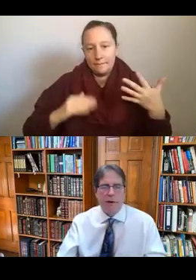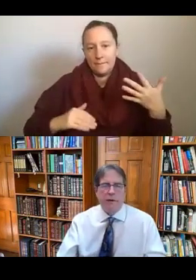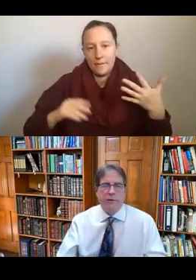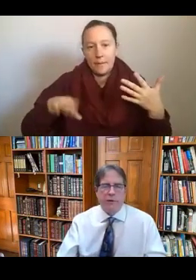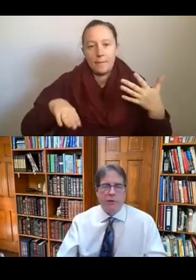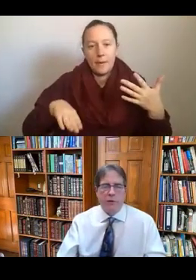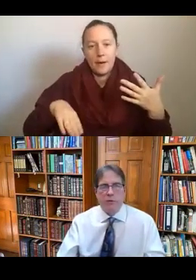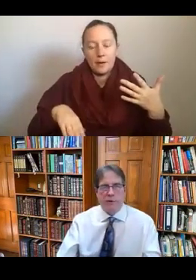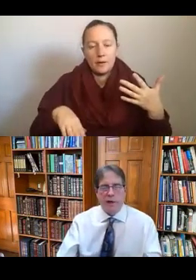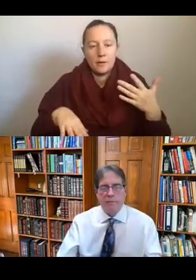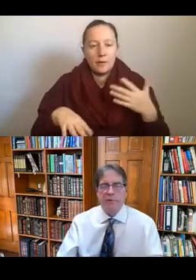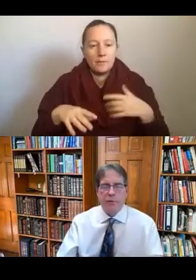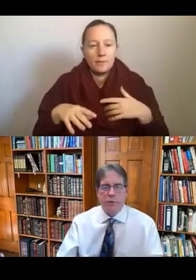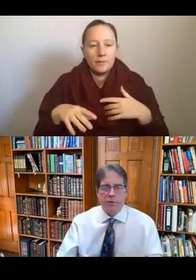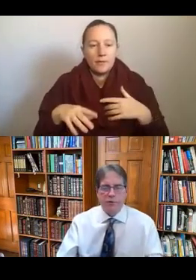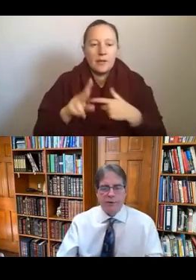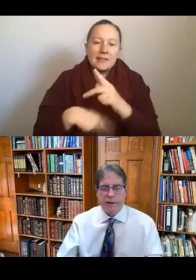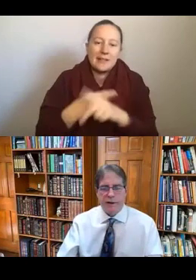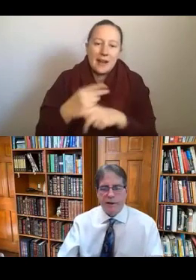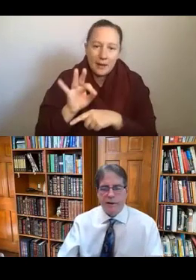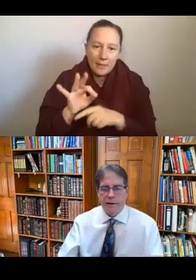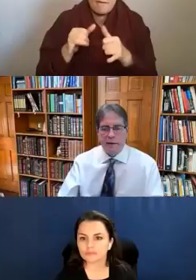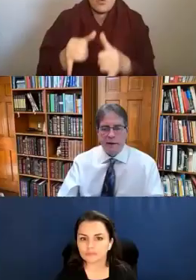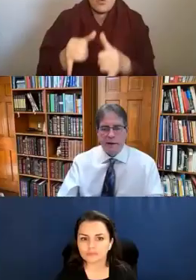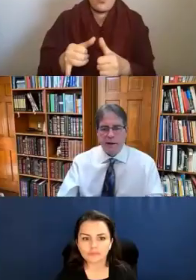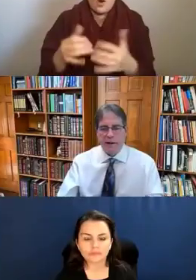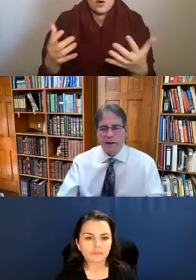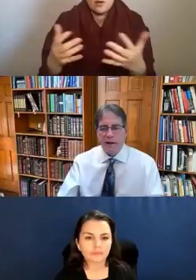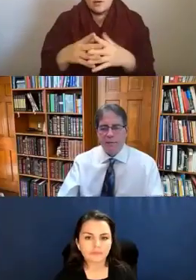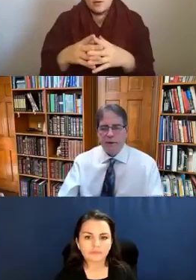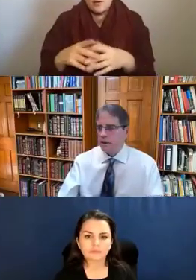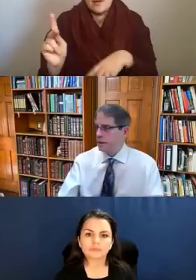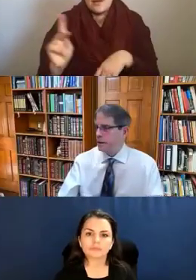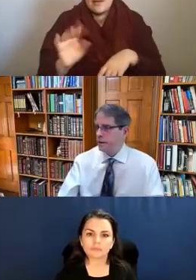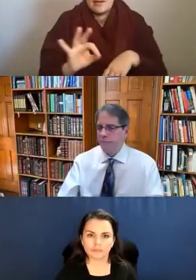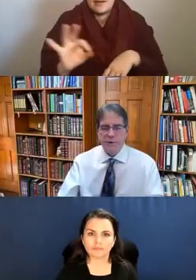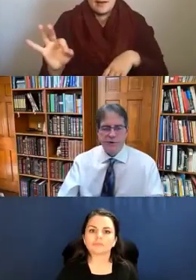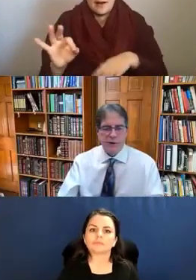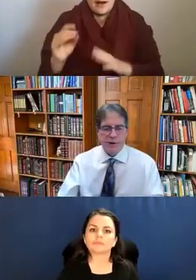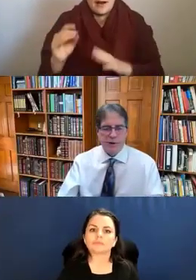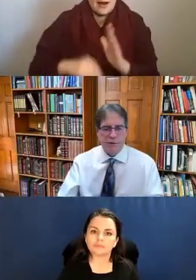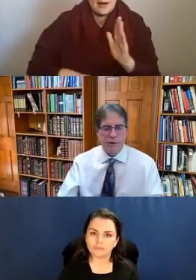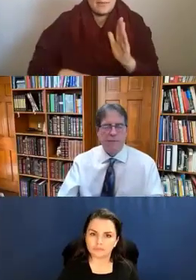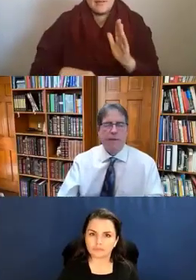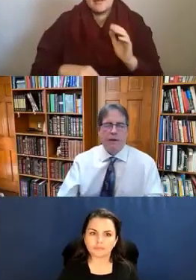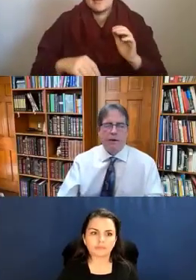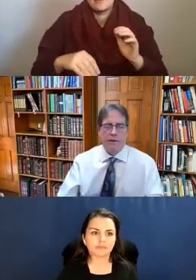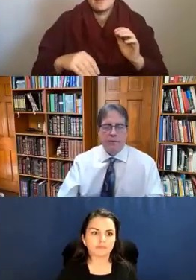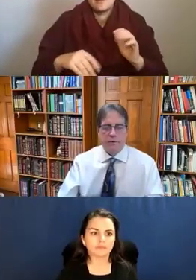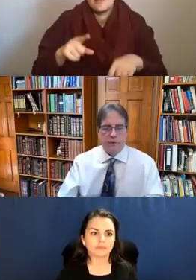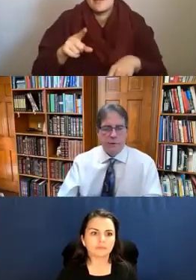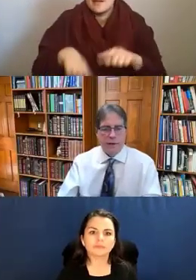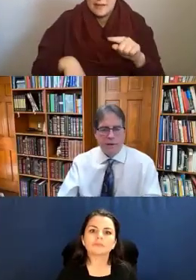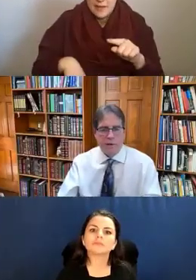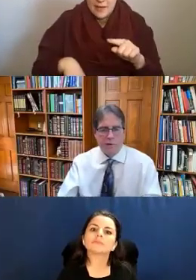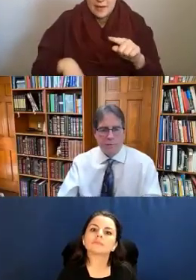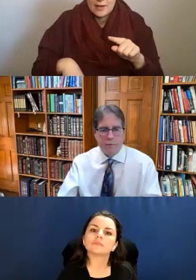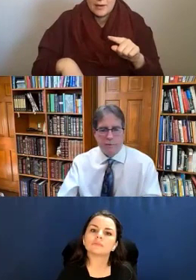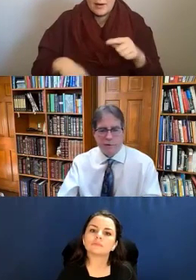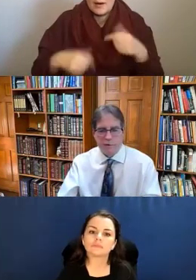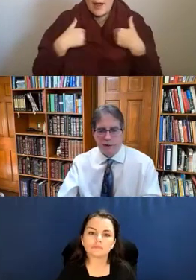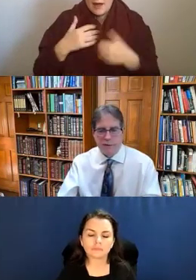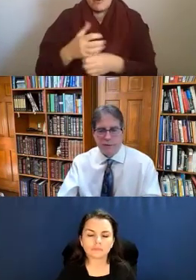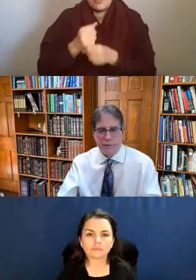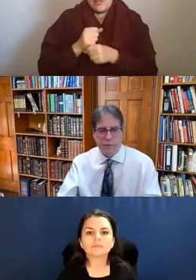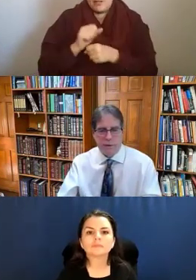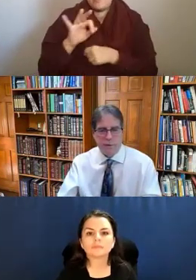here show types of awards that a K99 applicant cannot have received in order to remain eligible. So